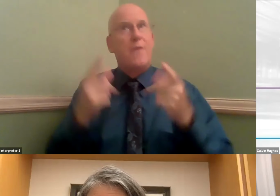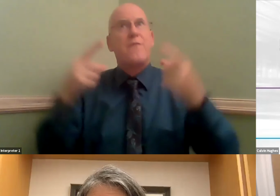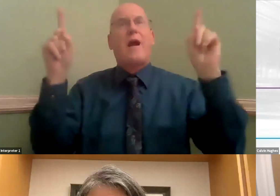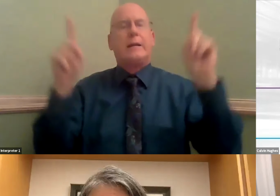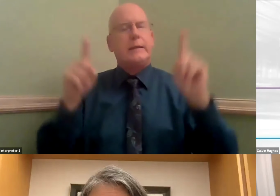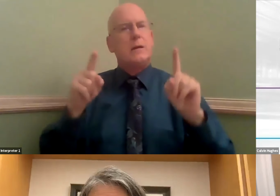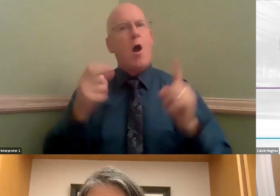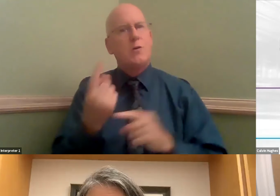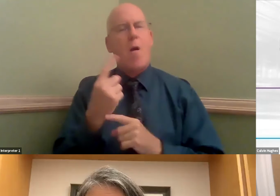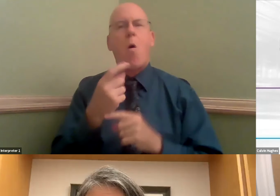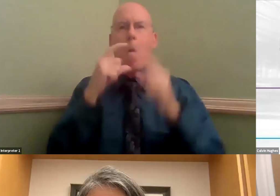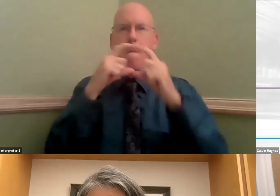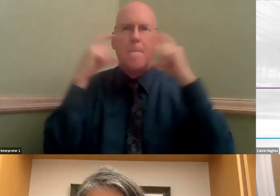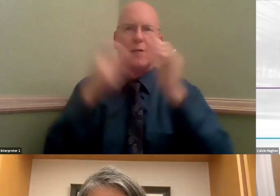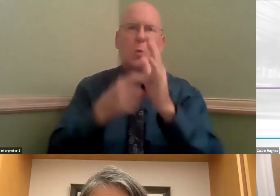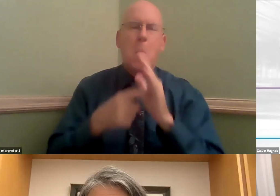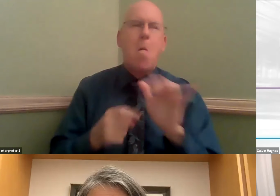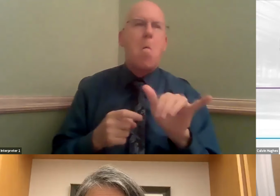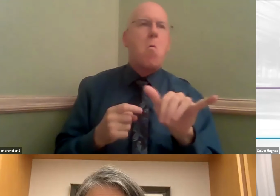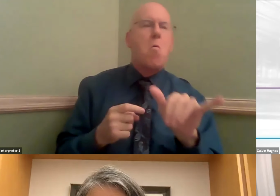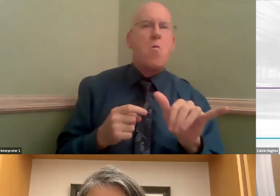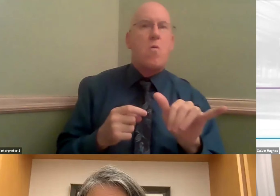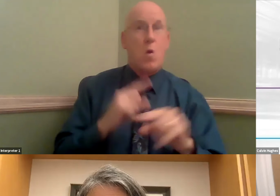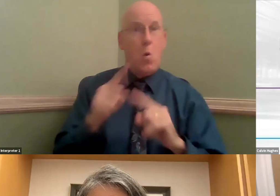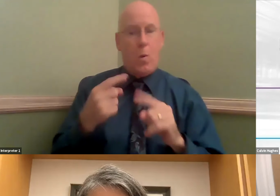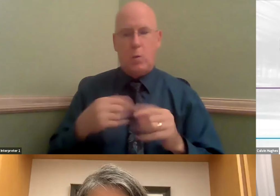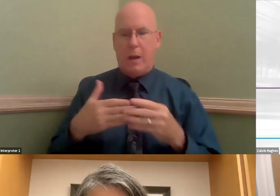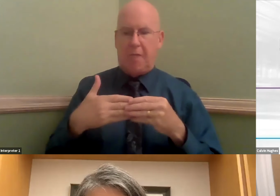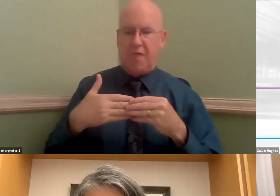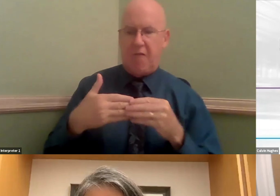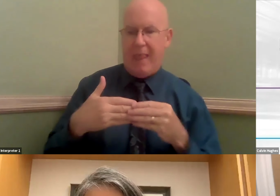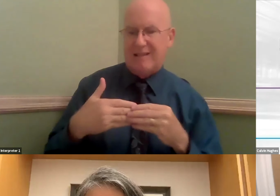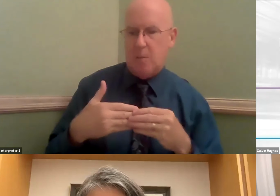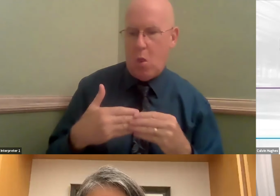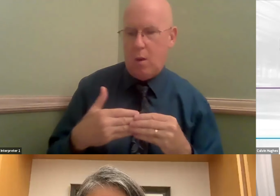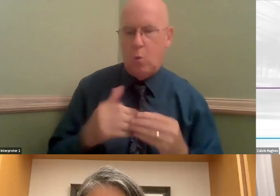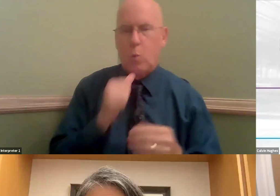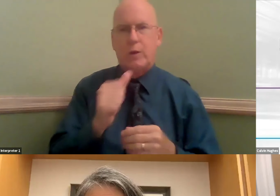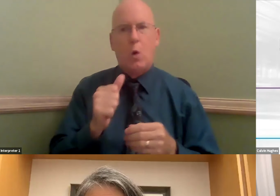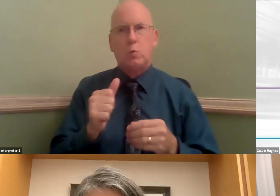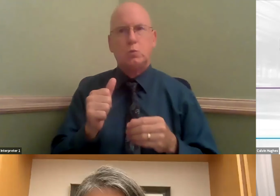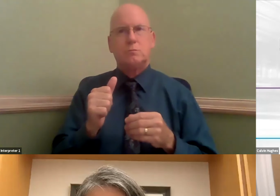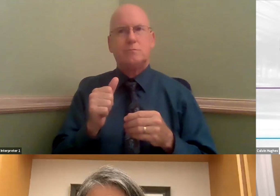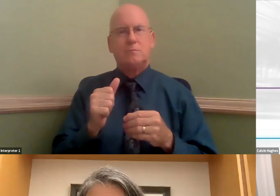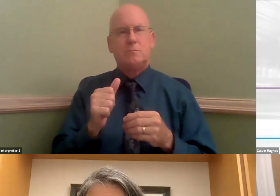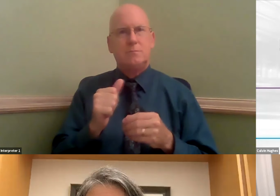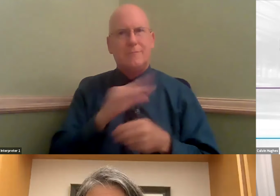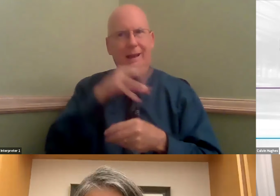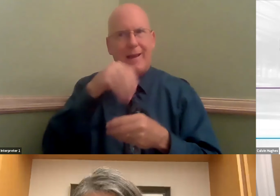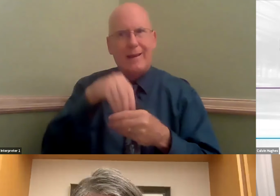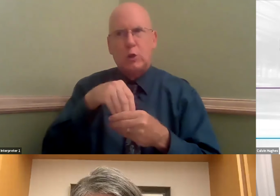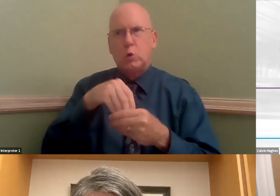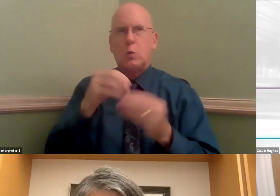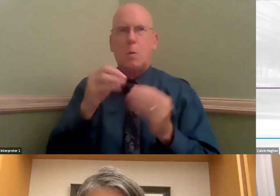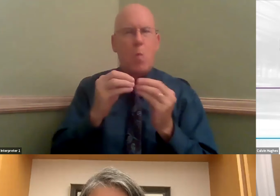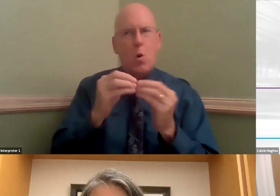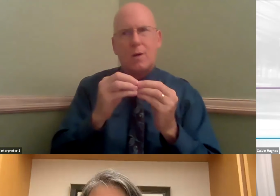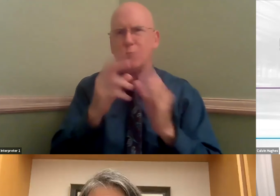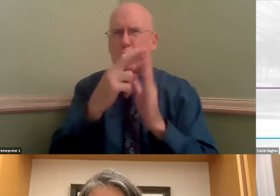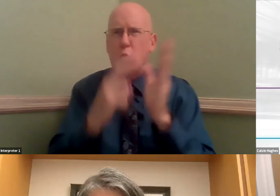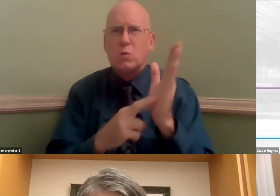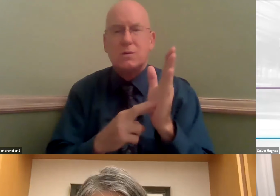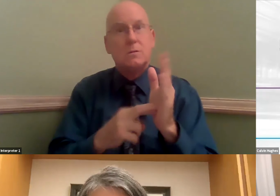that every time we loosen up, we don't accompany it with adequate strictures on, yes, we must